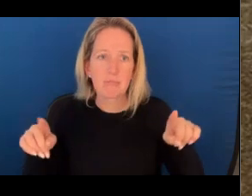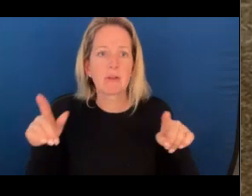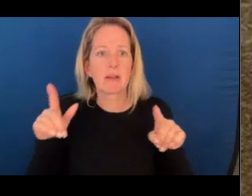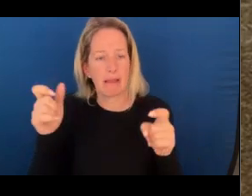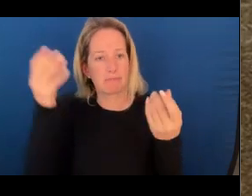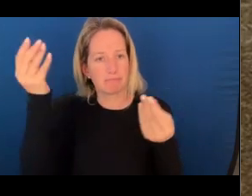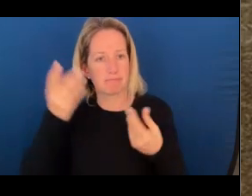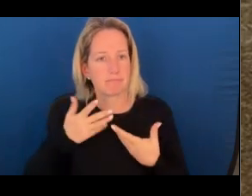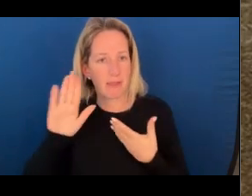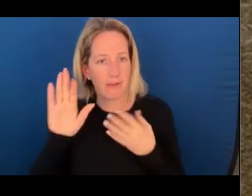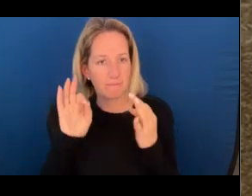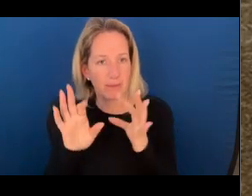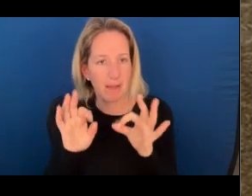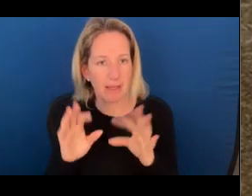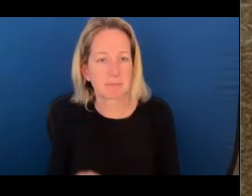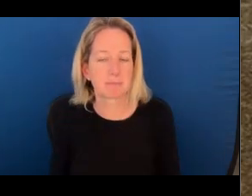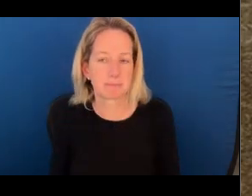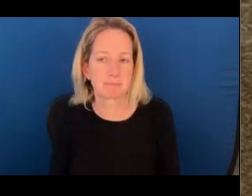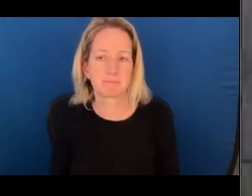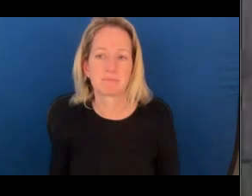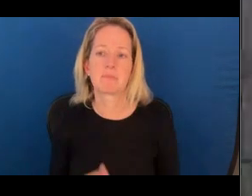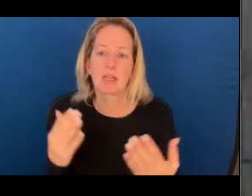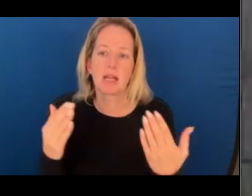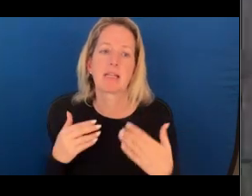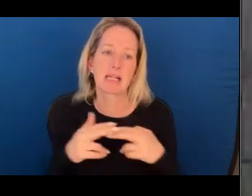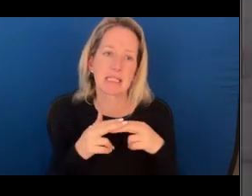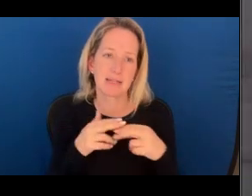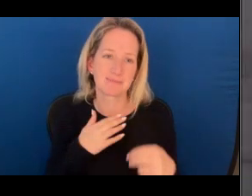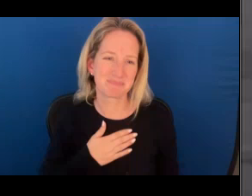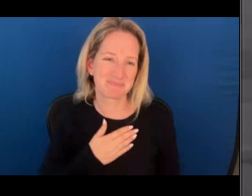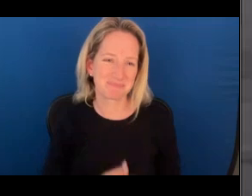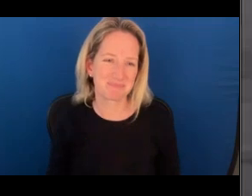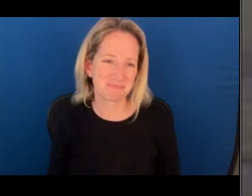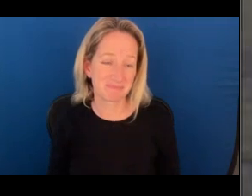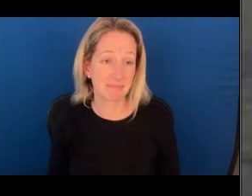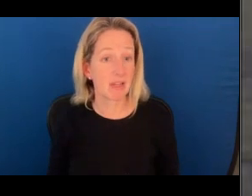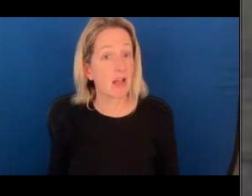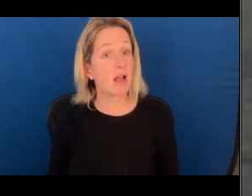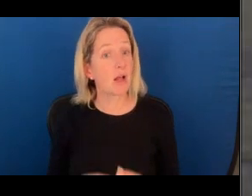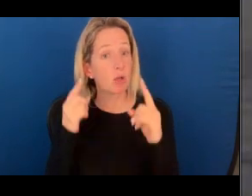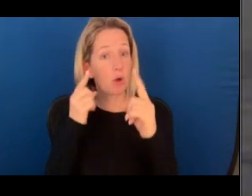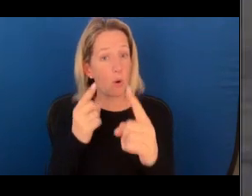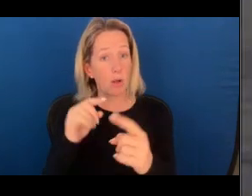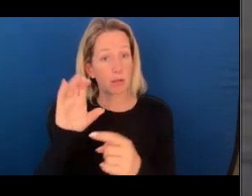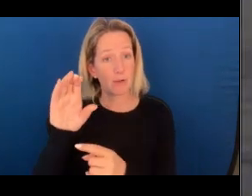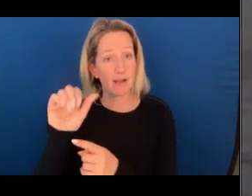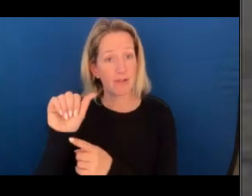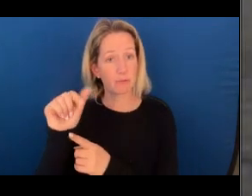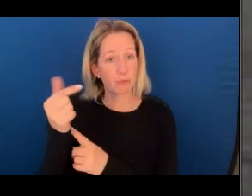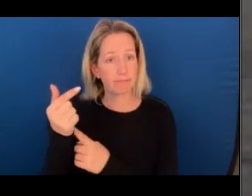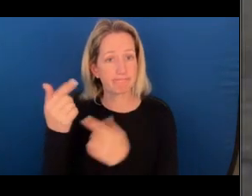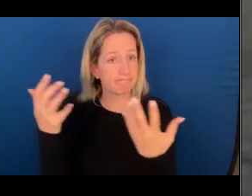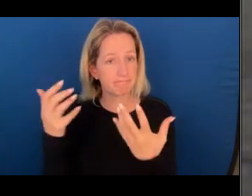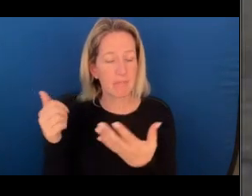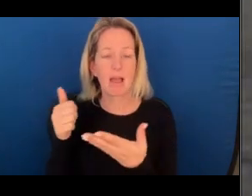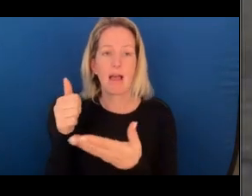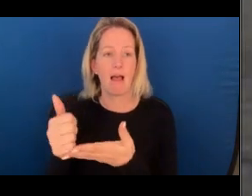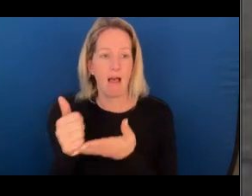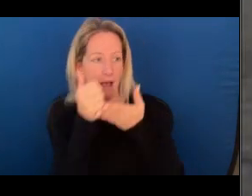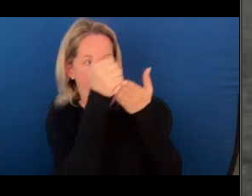strategy. Next slide, please. So one of the goals of this community advisory group is help inform a Los Angeles community